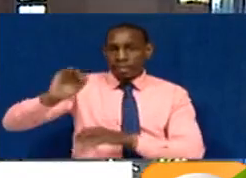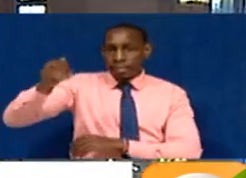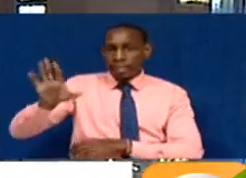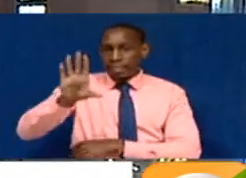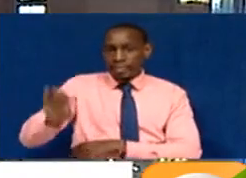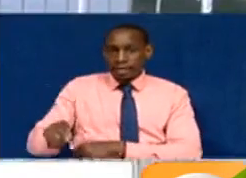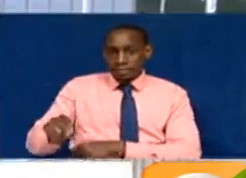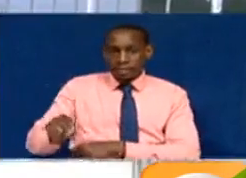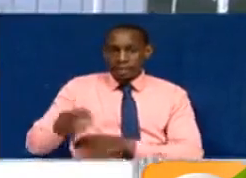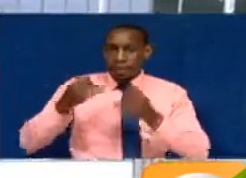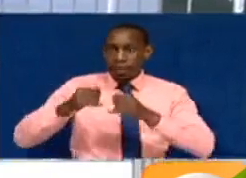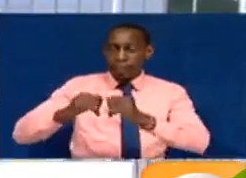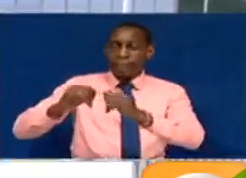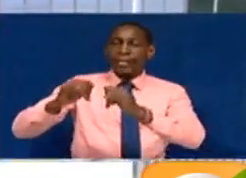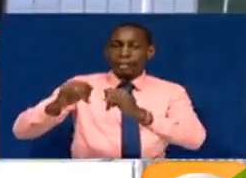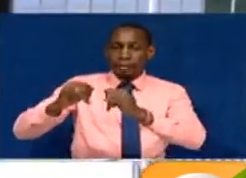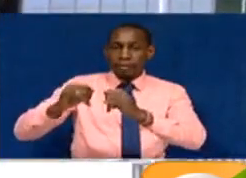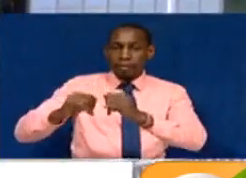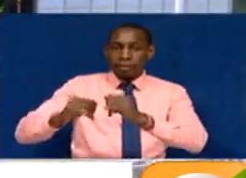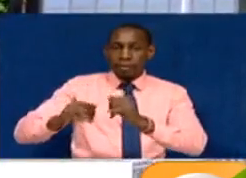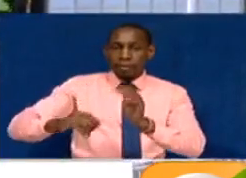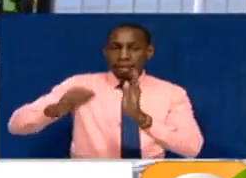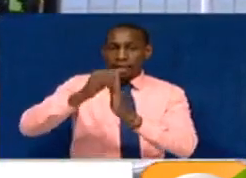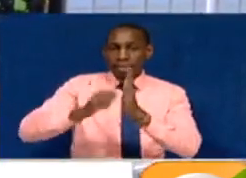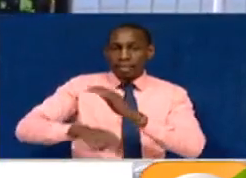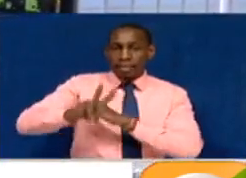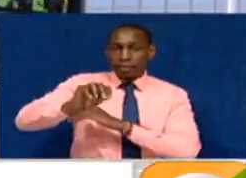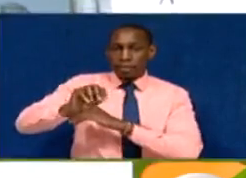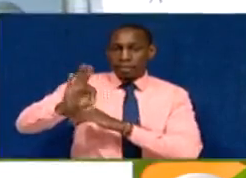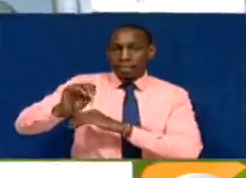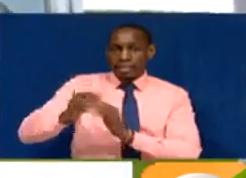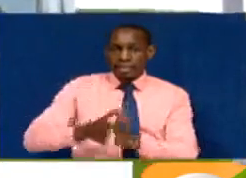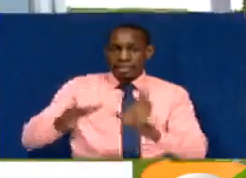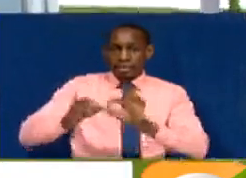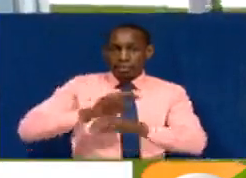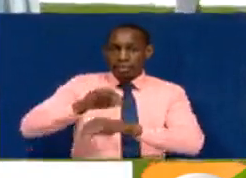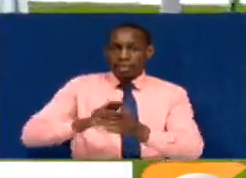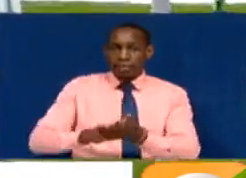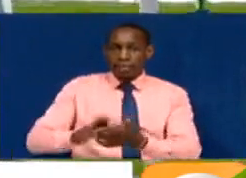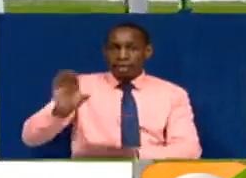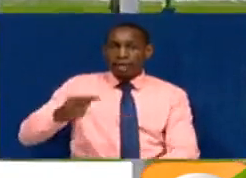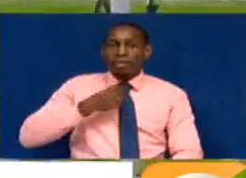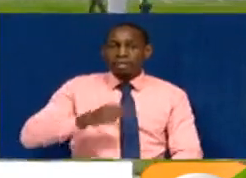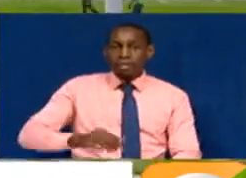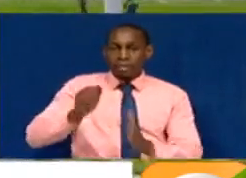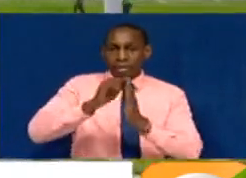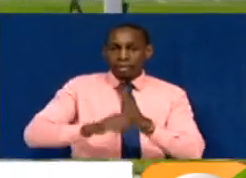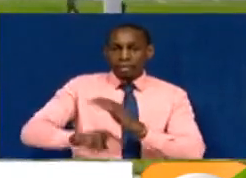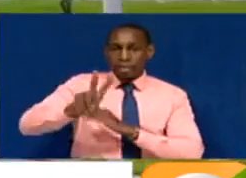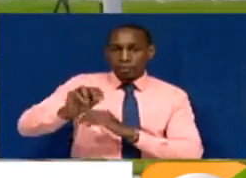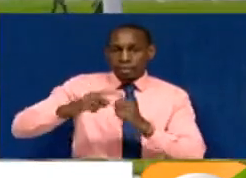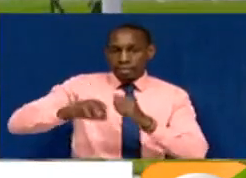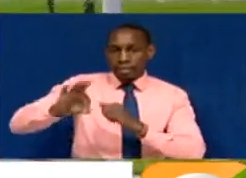of Africa in the implementation of Agenda 2030 of the United Nations and the African Union Agenda